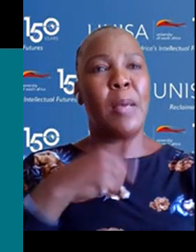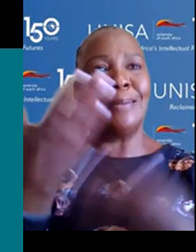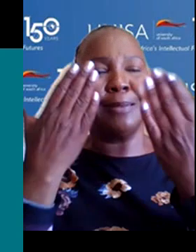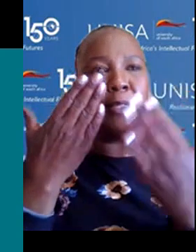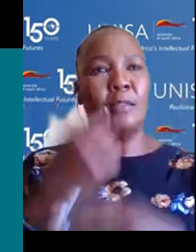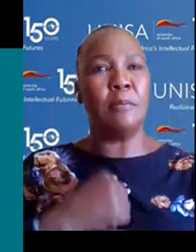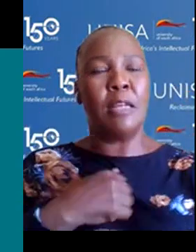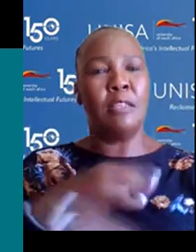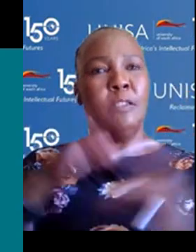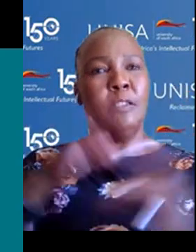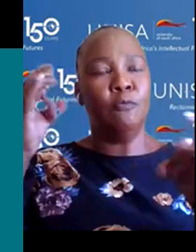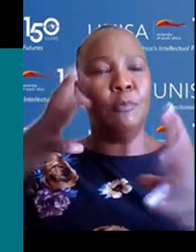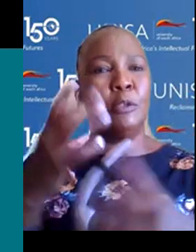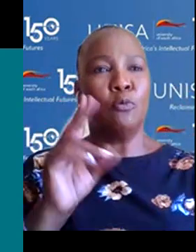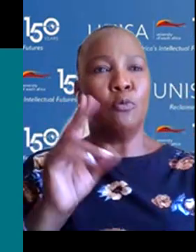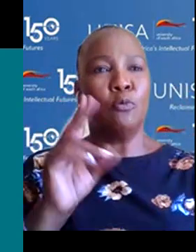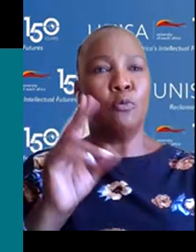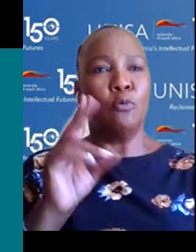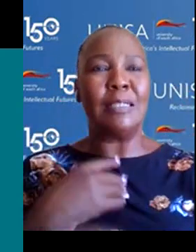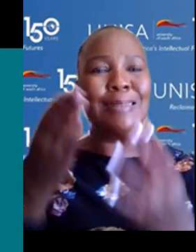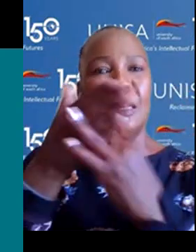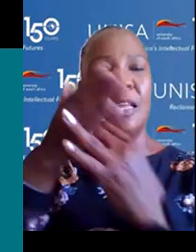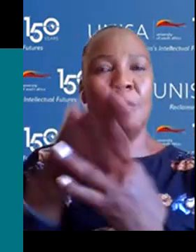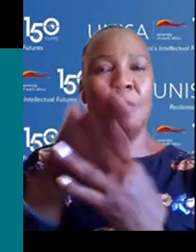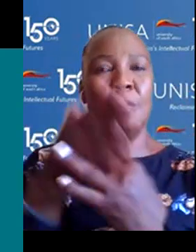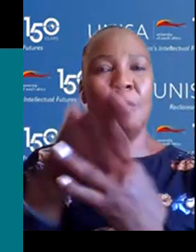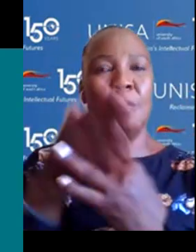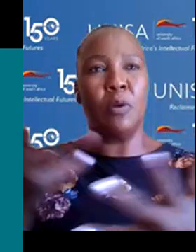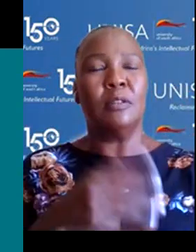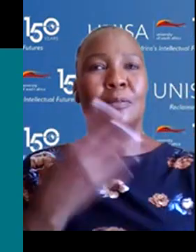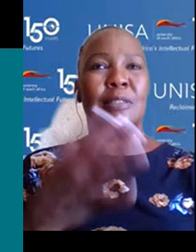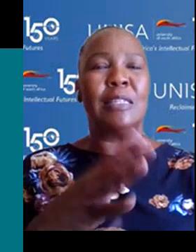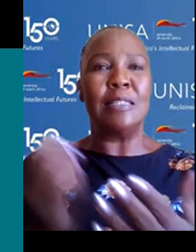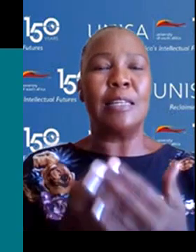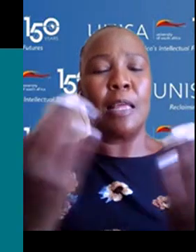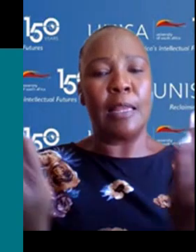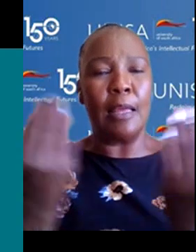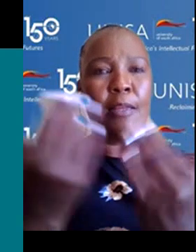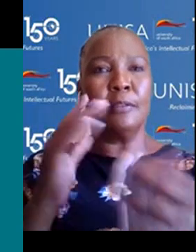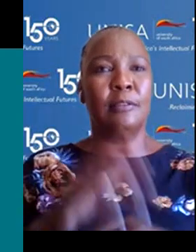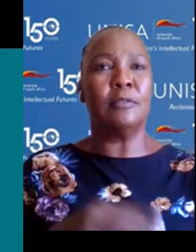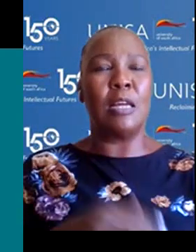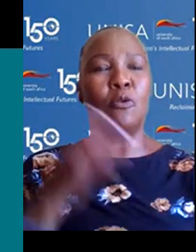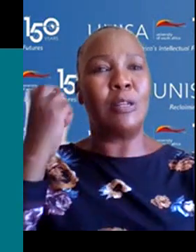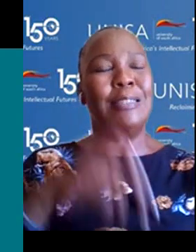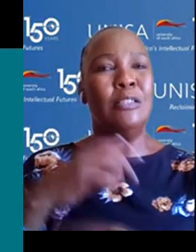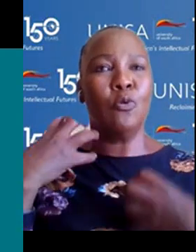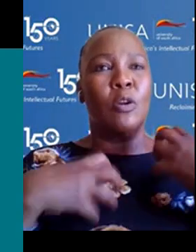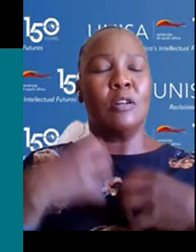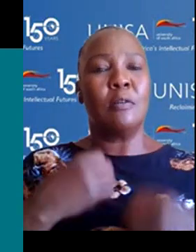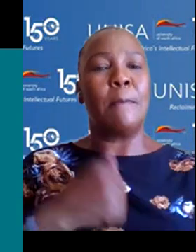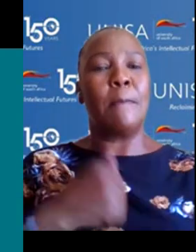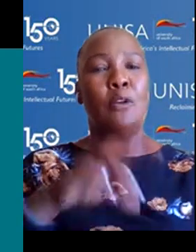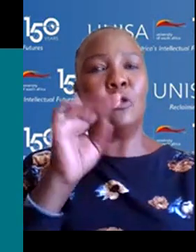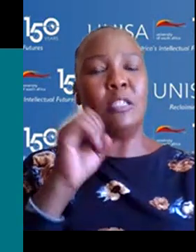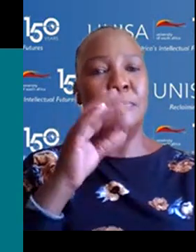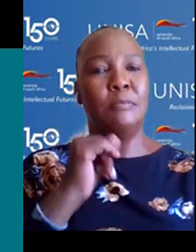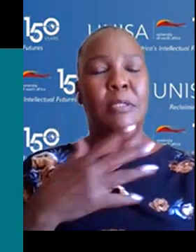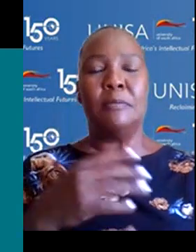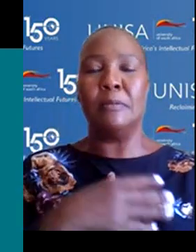and my information is accessible anywhere, that it's taken care of, that I don't need to worry about my USB anymore.